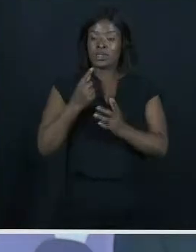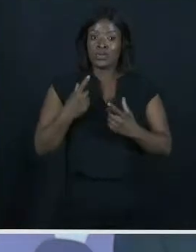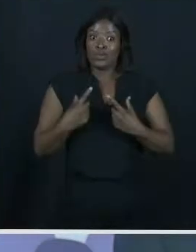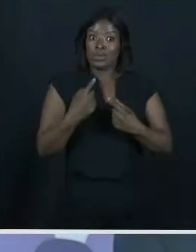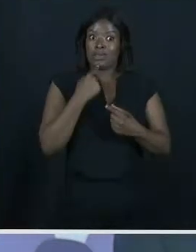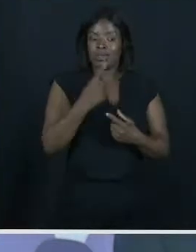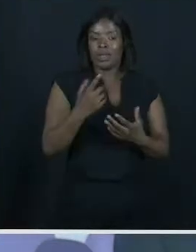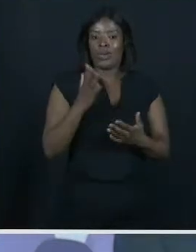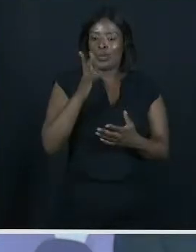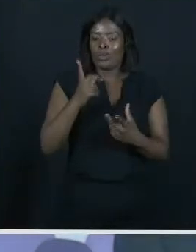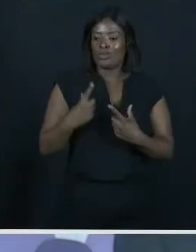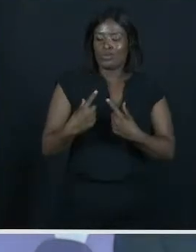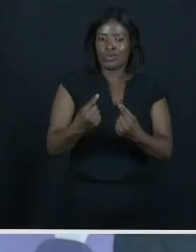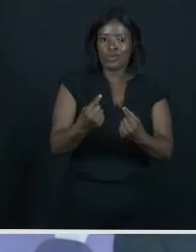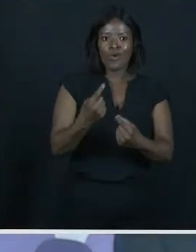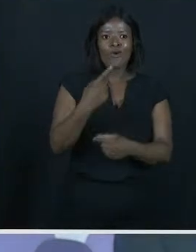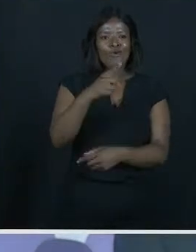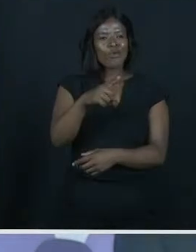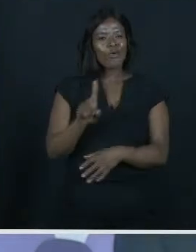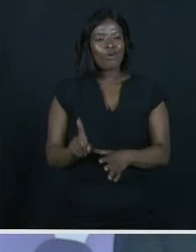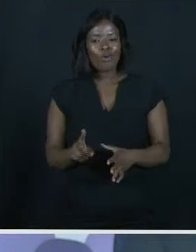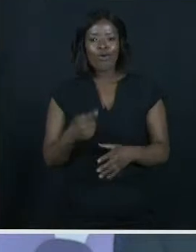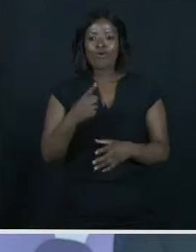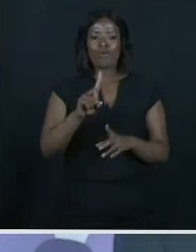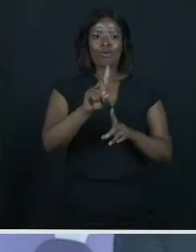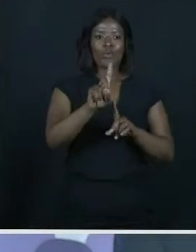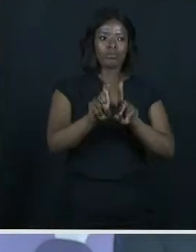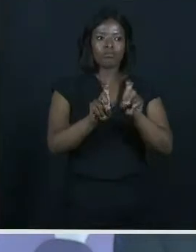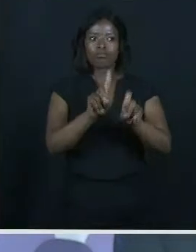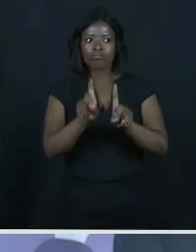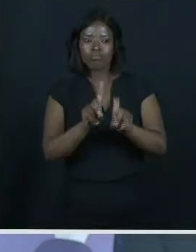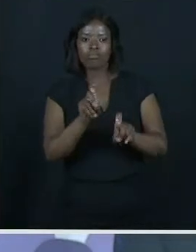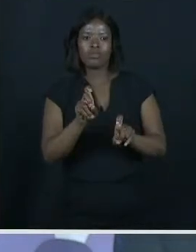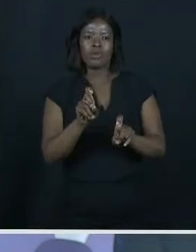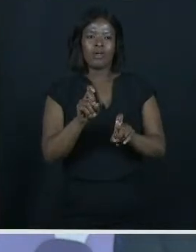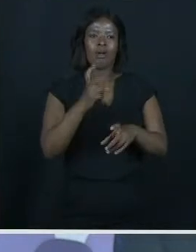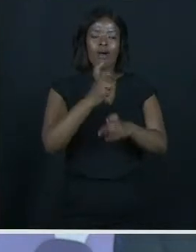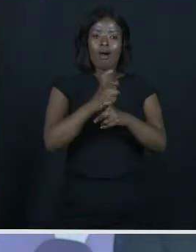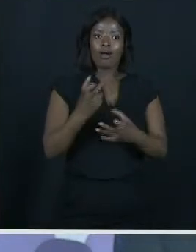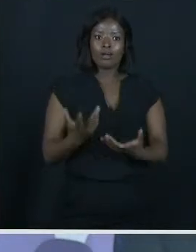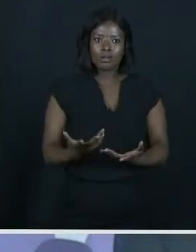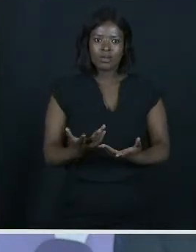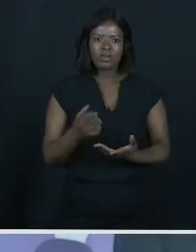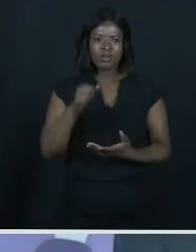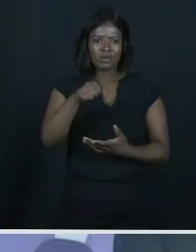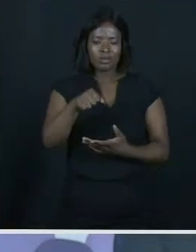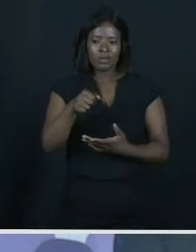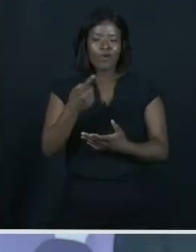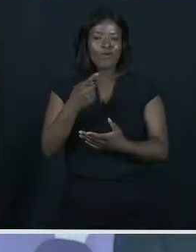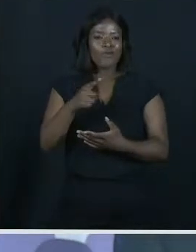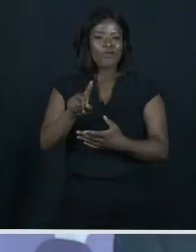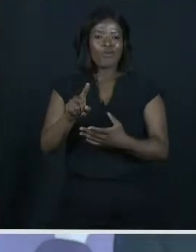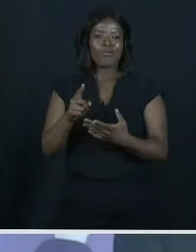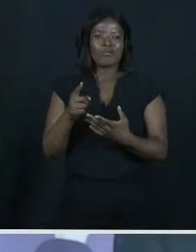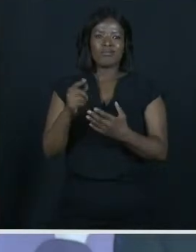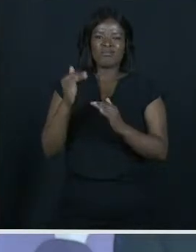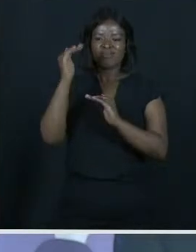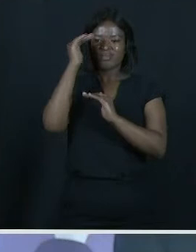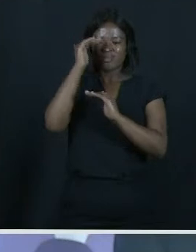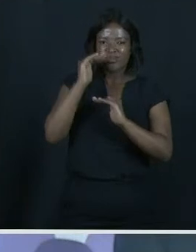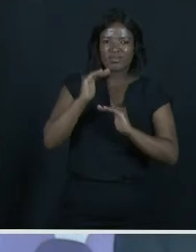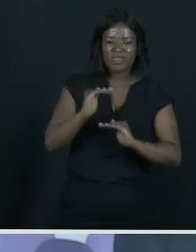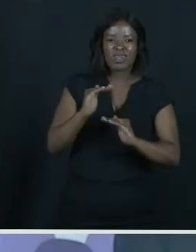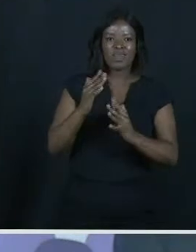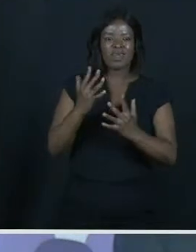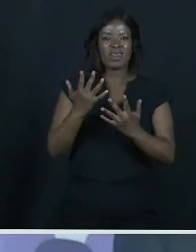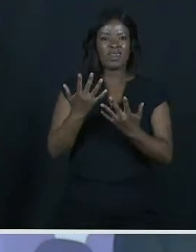be asked the tough questions we saw being asked here today. There is a humility and sincerity in a presidential summit